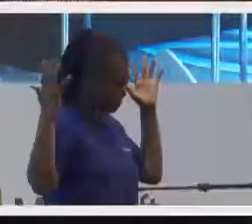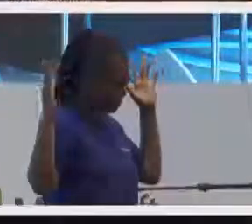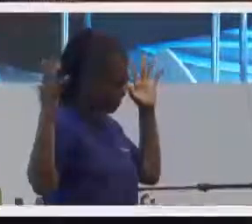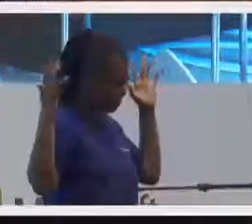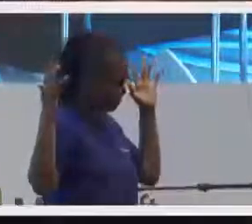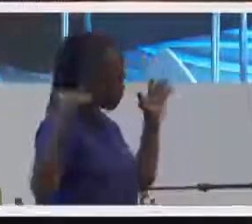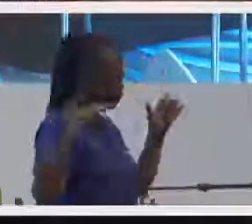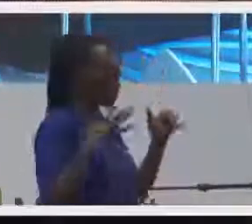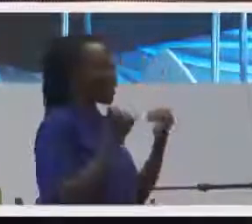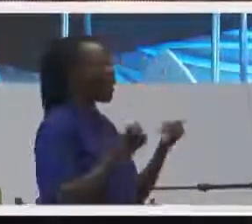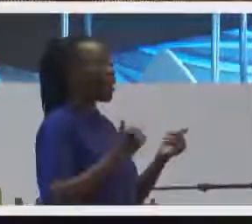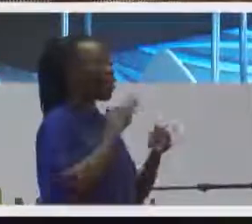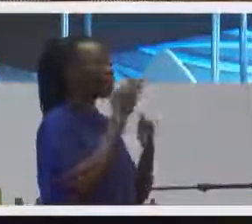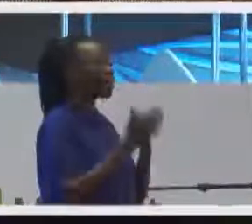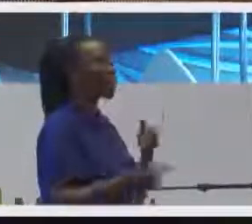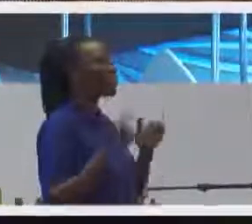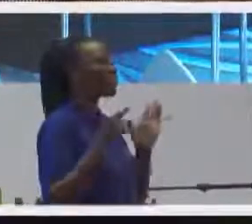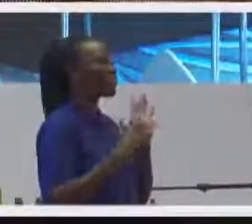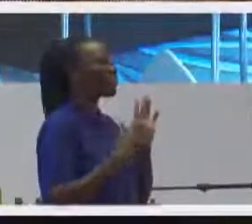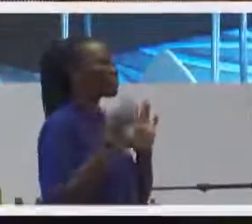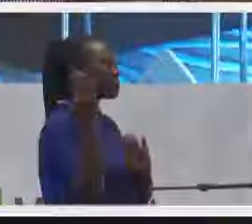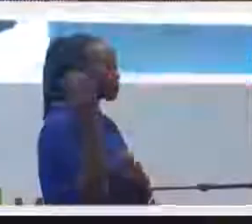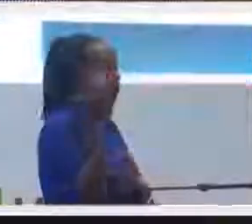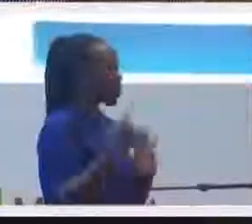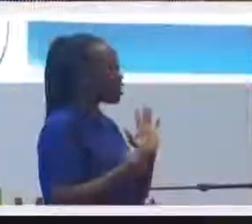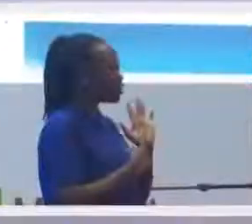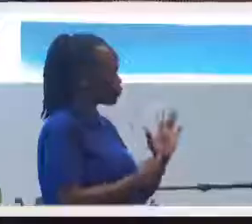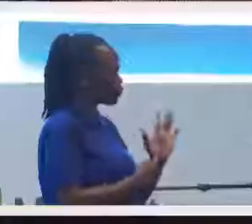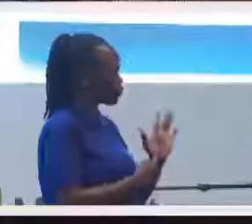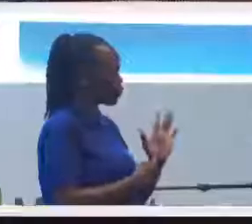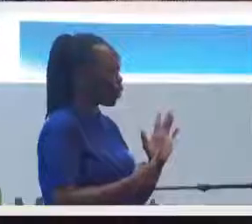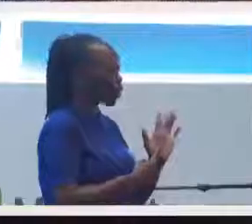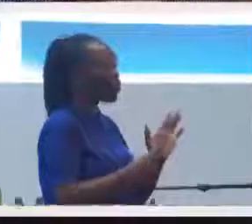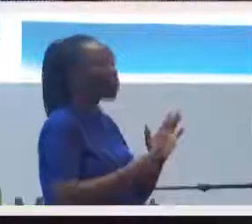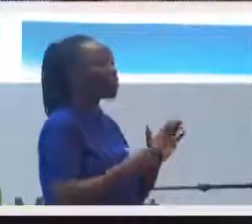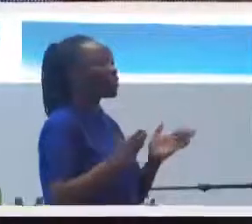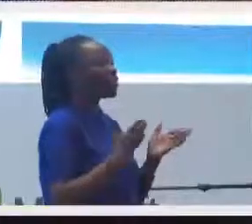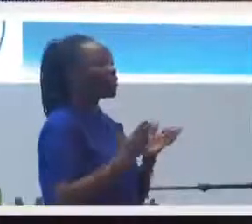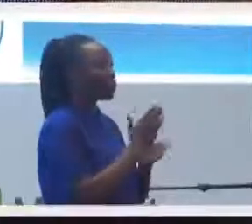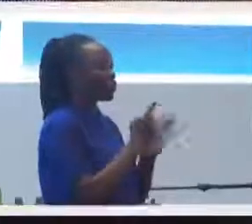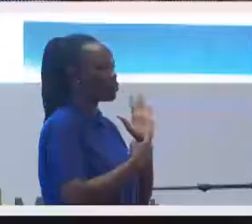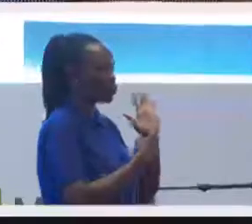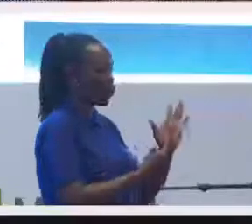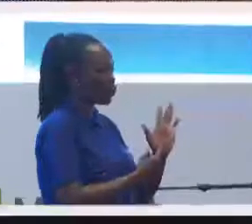And I want to close this little demonstration with the live transcribe.